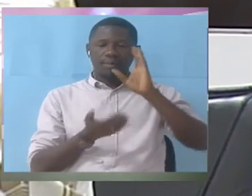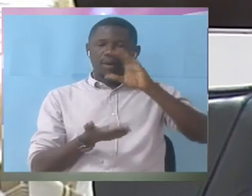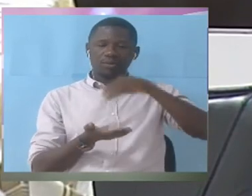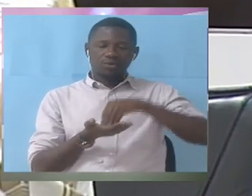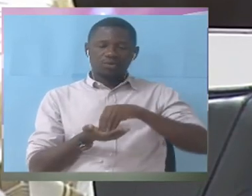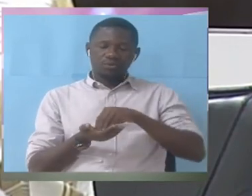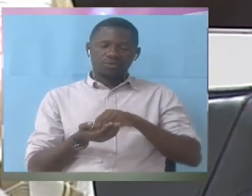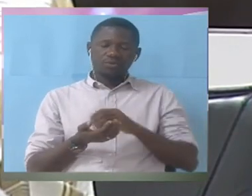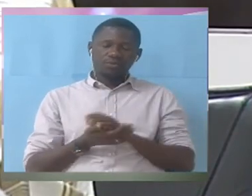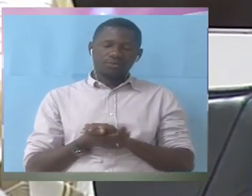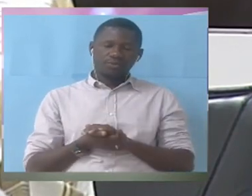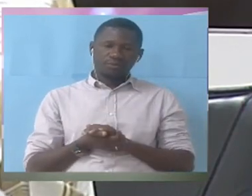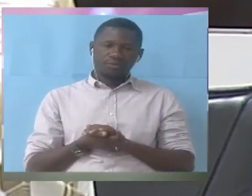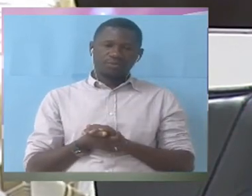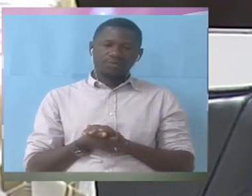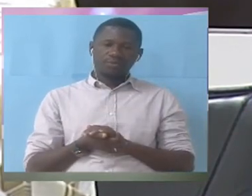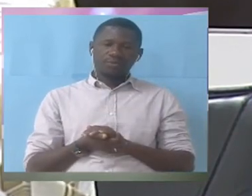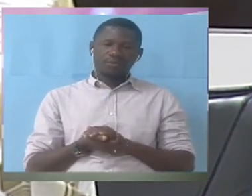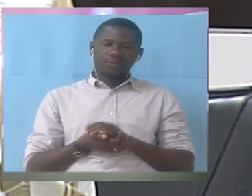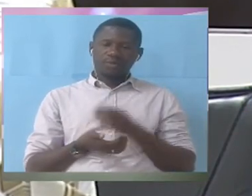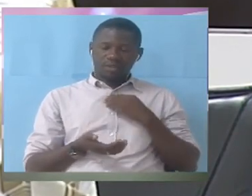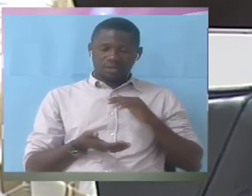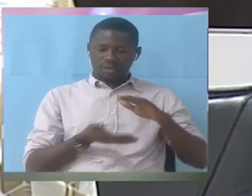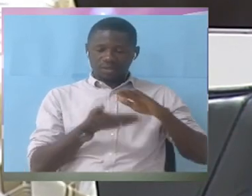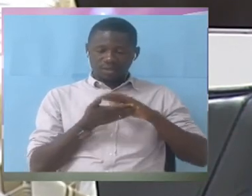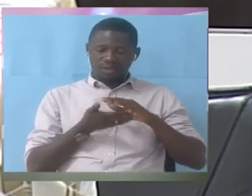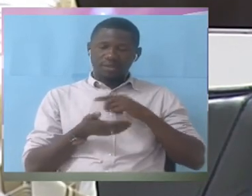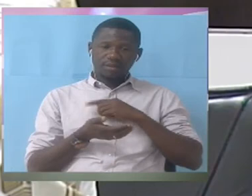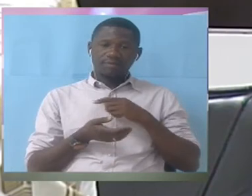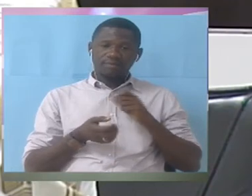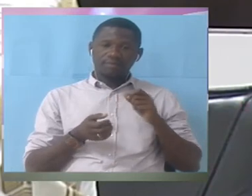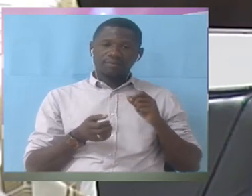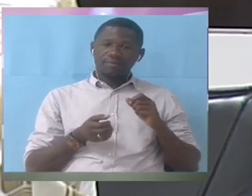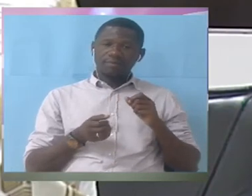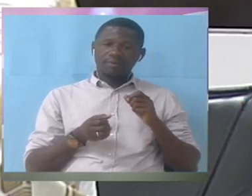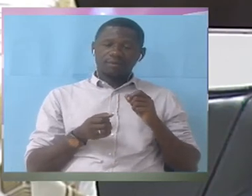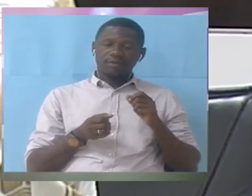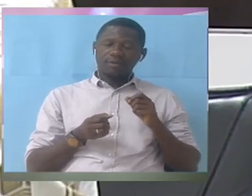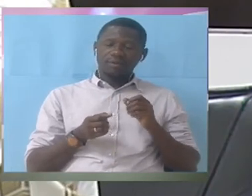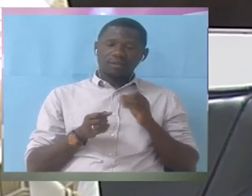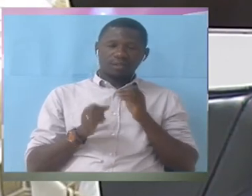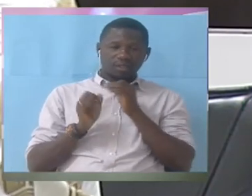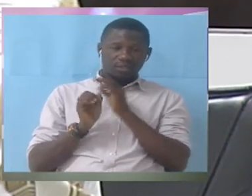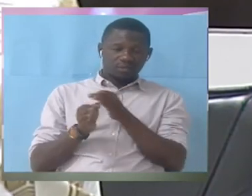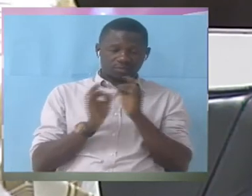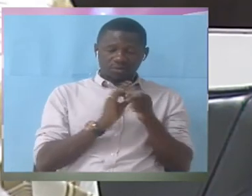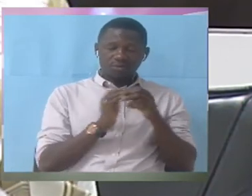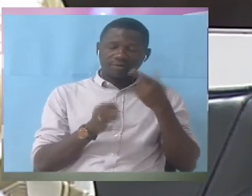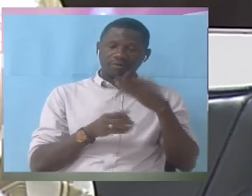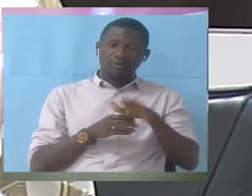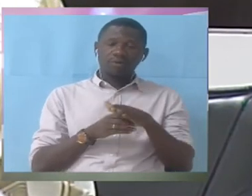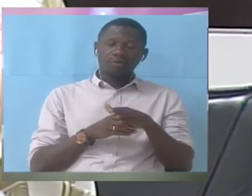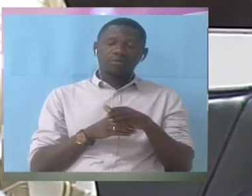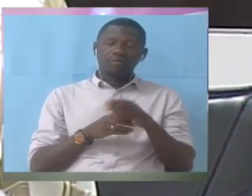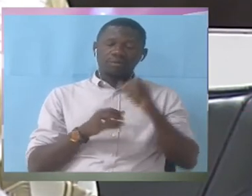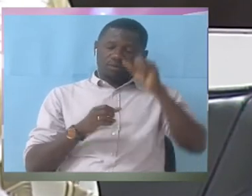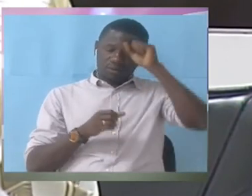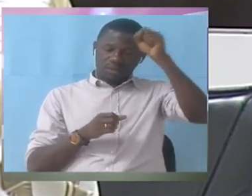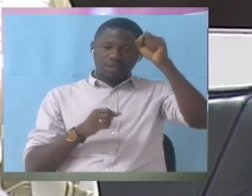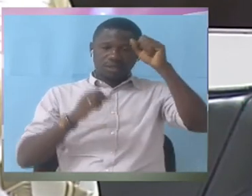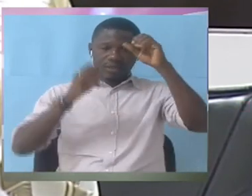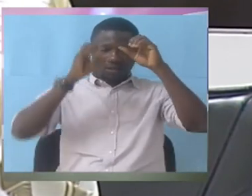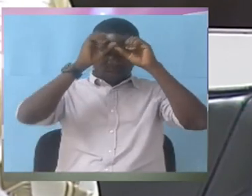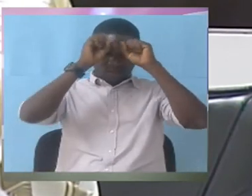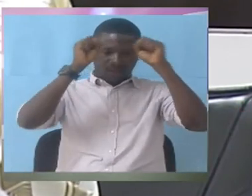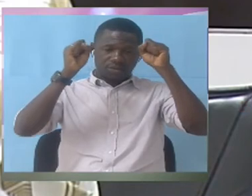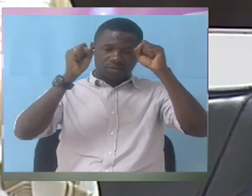that they had received instructions from State House. Té liñ ci binda moy dafa am ndigal luñ jot